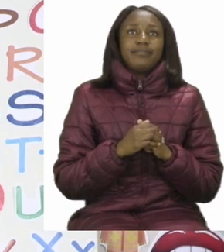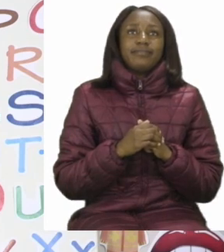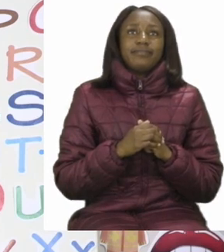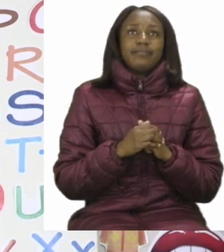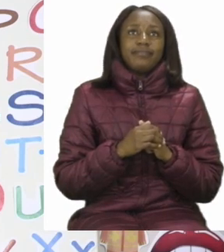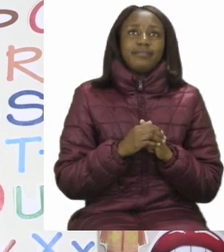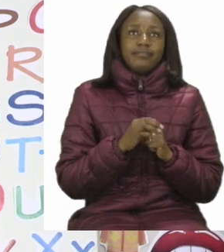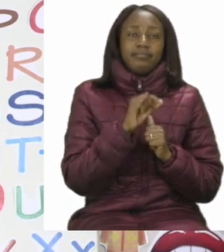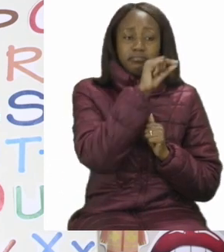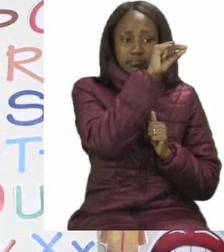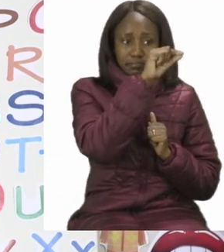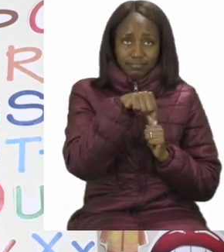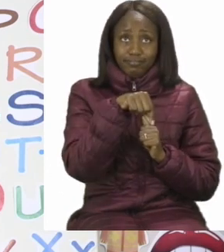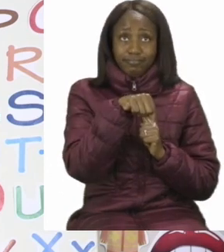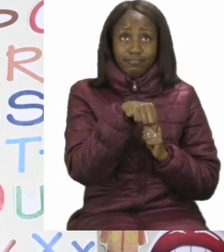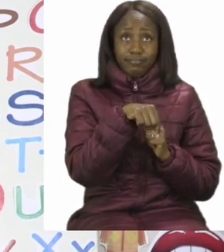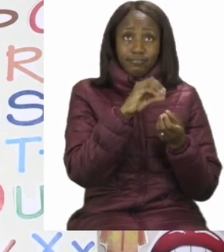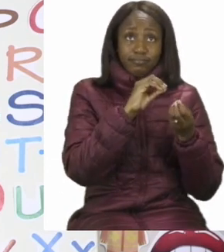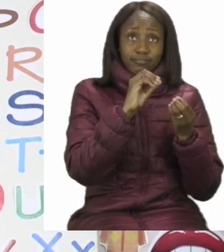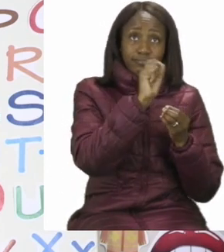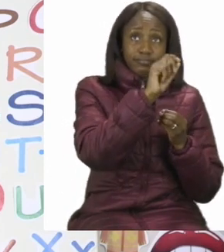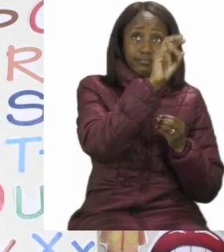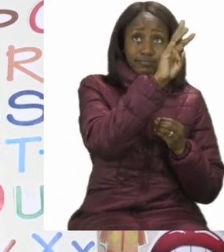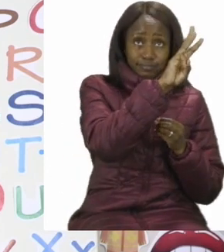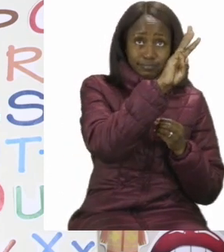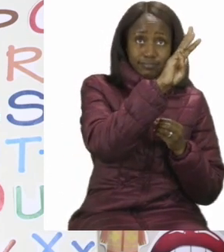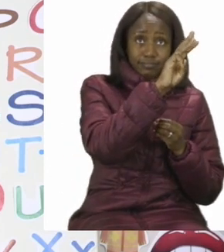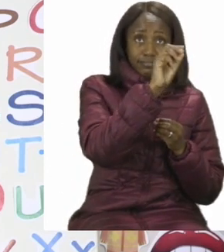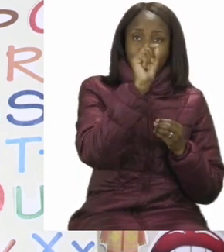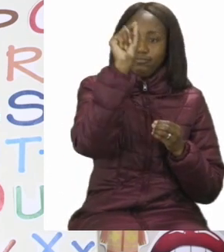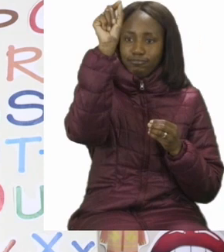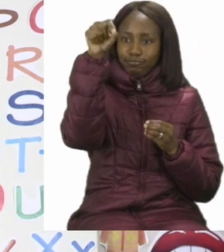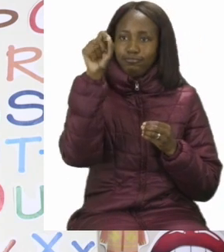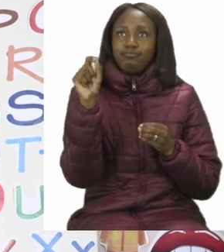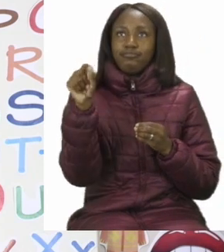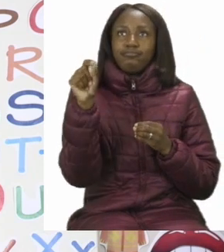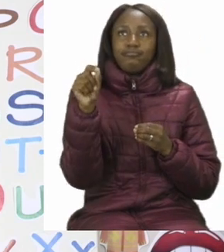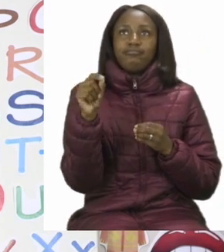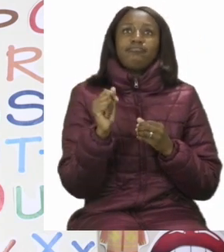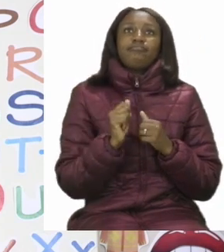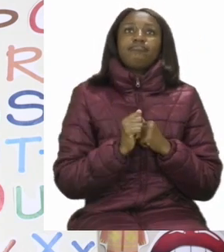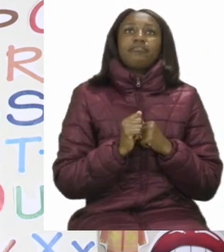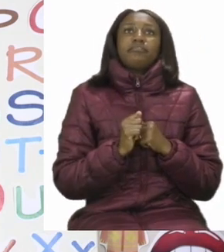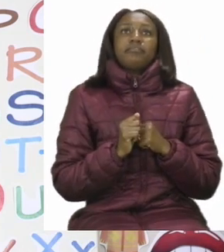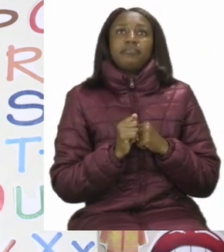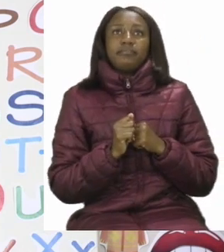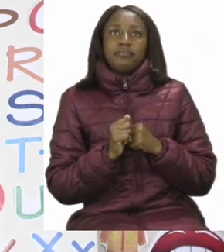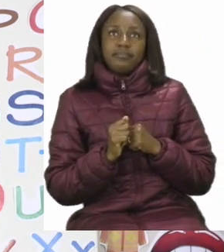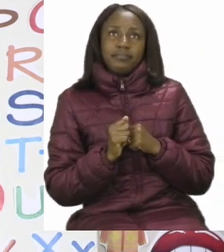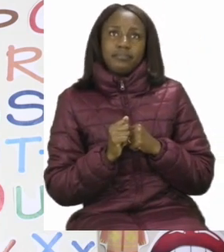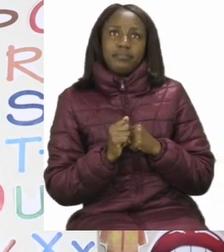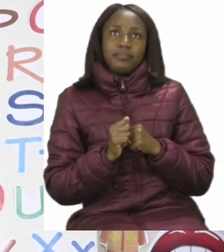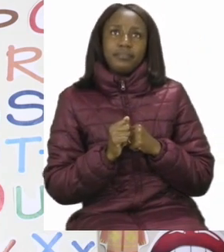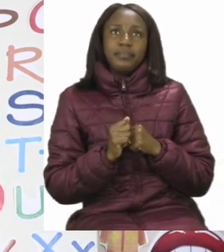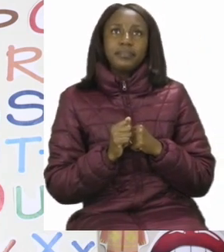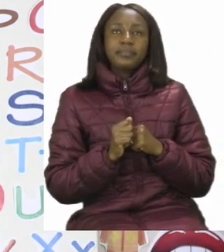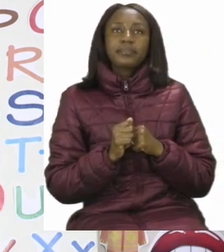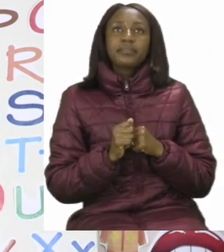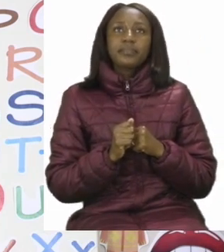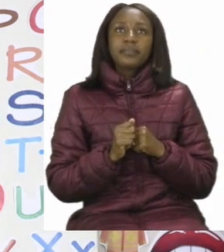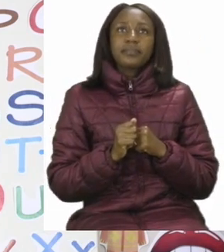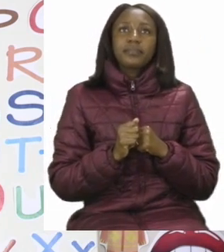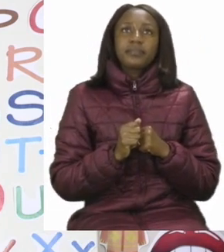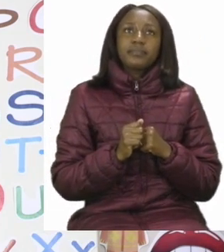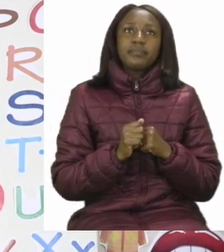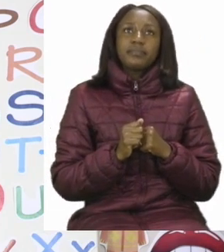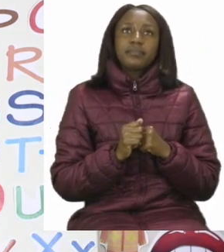Tens and we're going to cancel his 4, make it 3, and then give the 1 to 6 to make